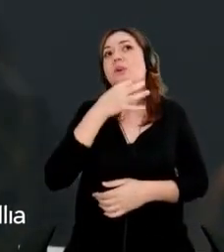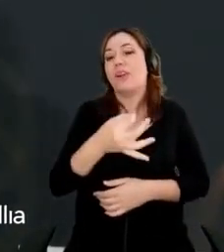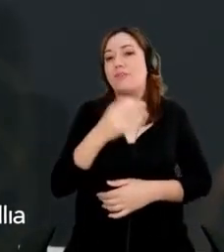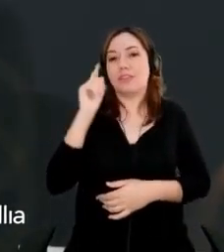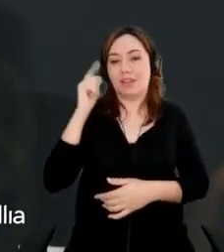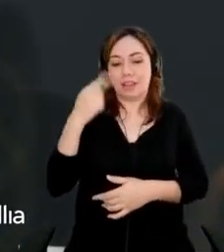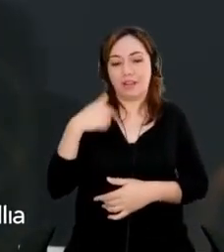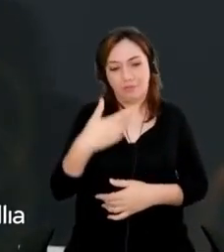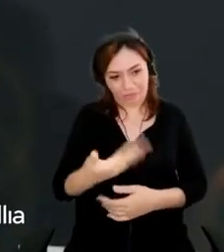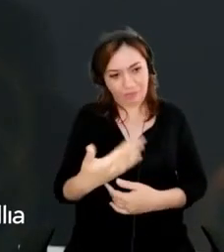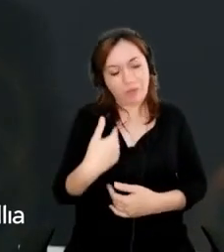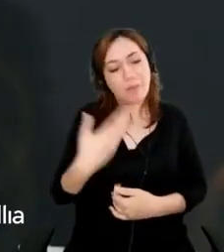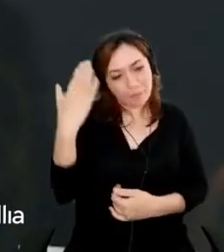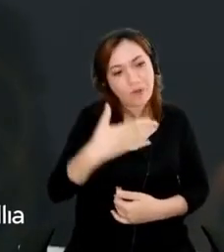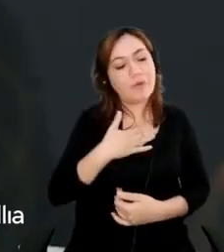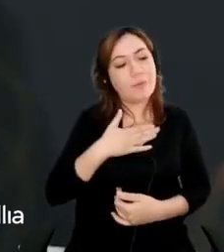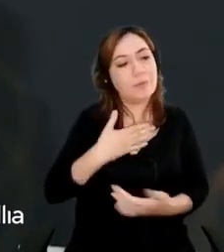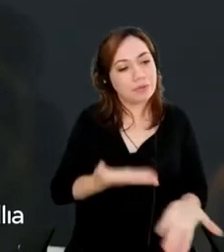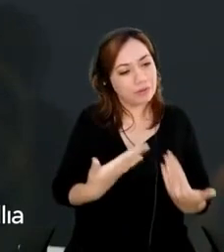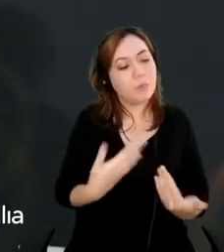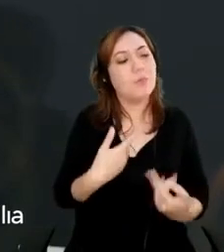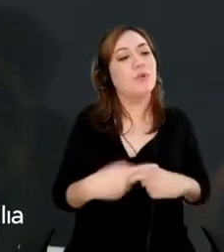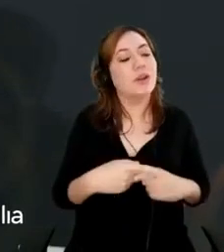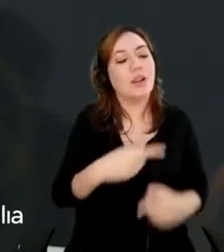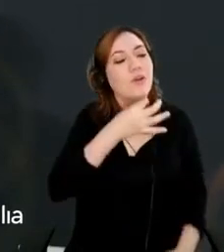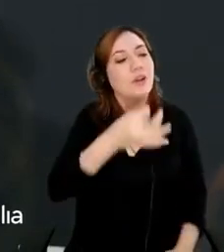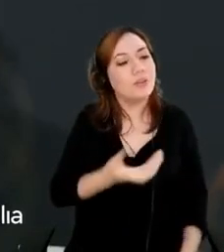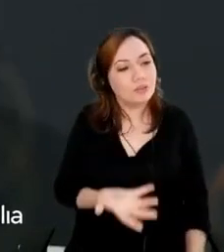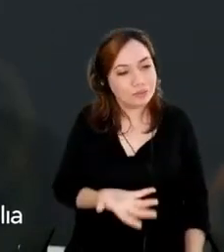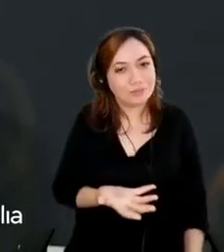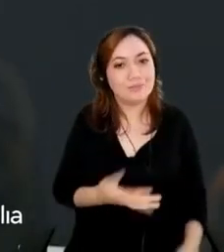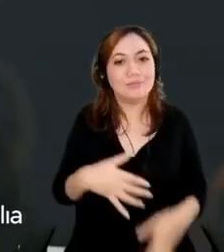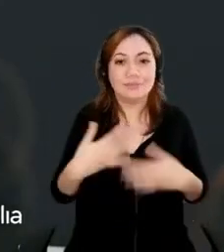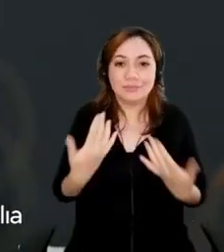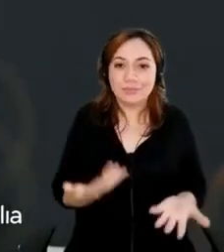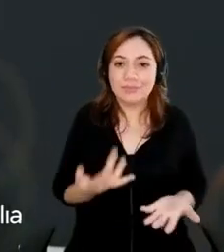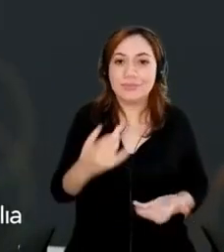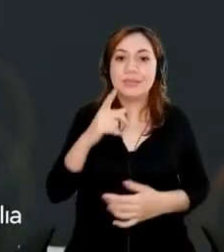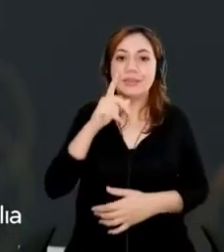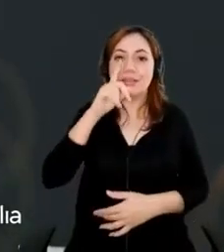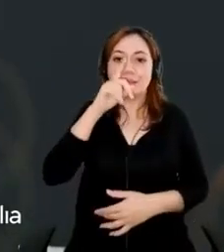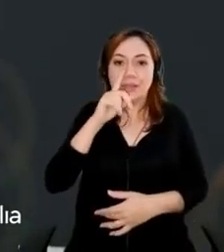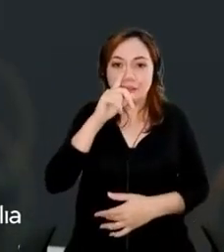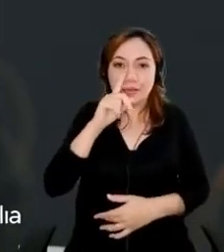So risk posture influences your ability to innovate in